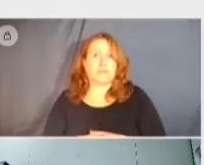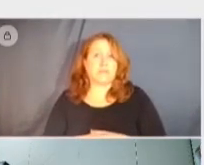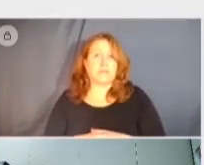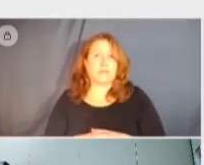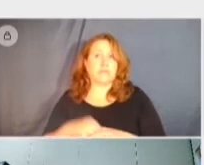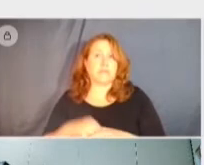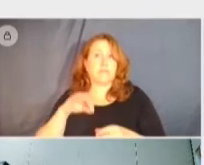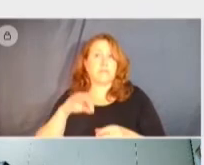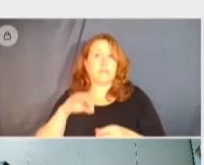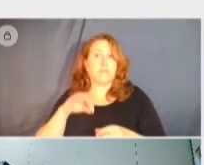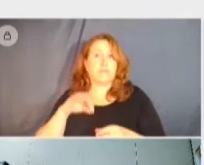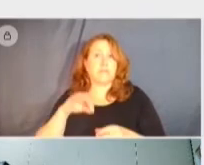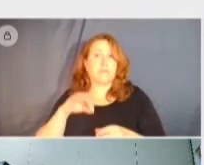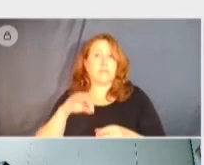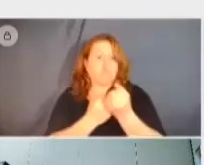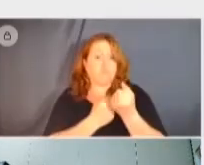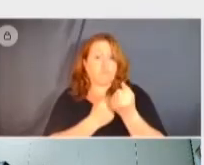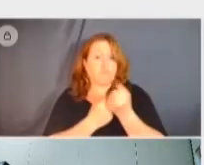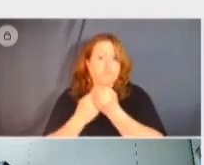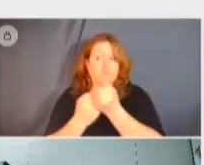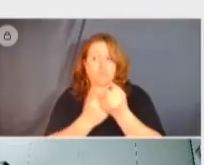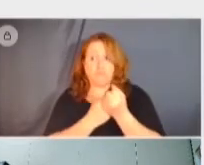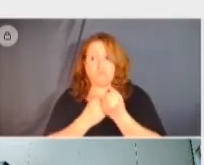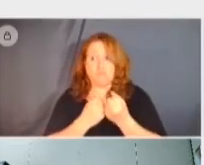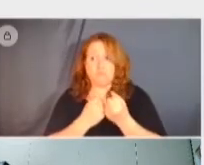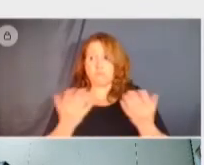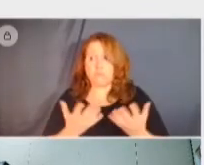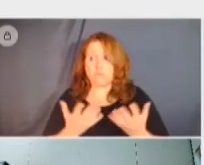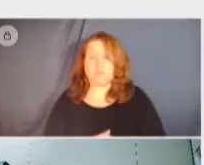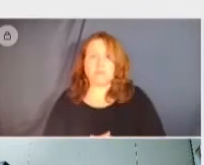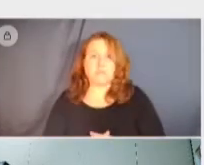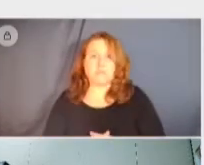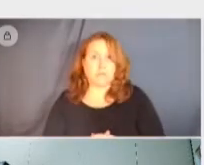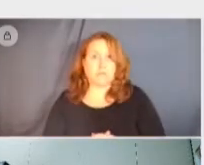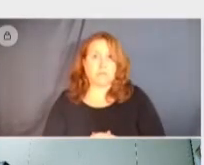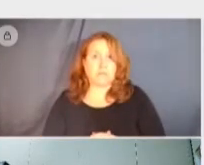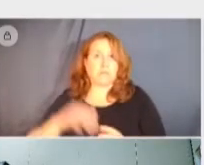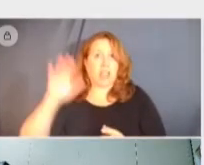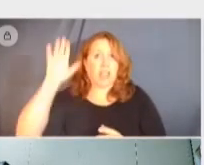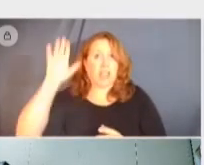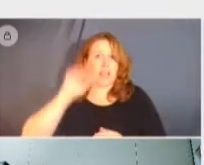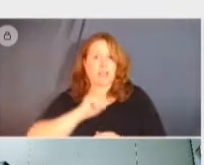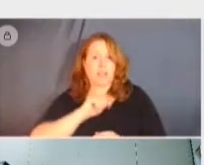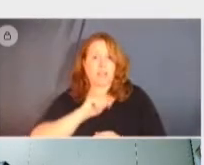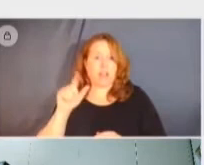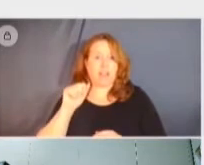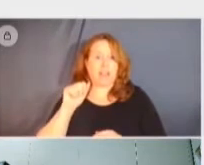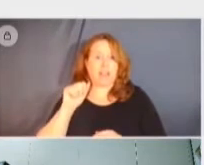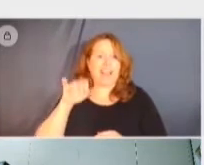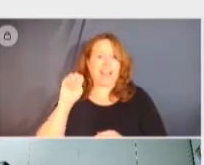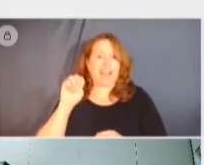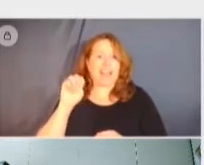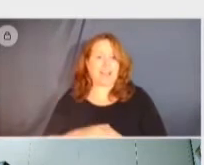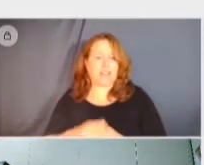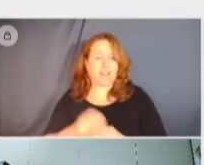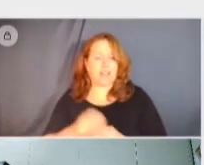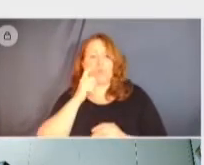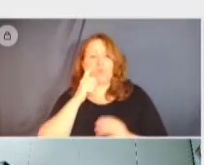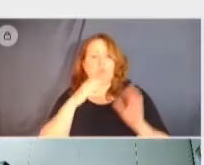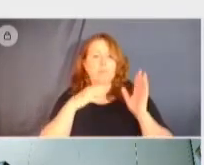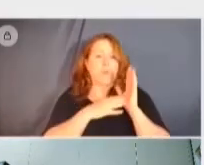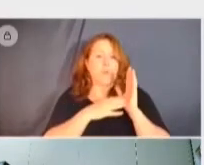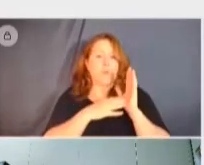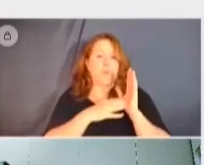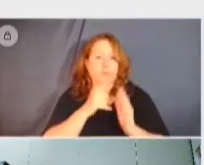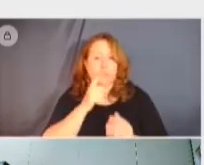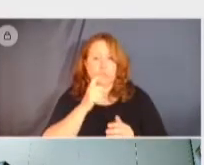of the resolution, say aye. Aye. Aye. Opposed? None. So